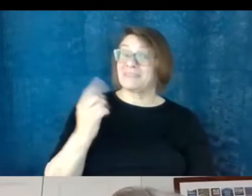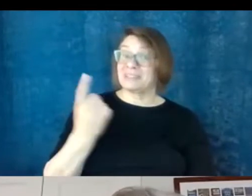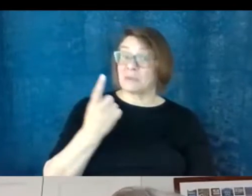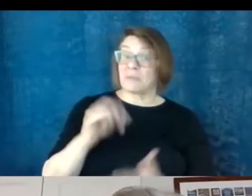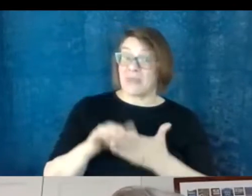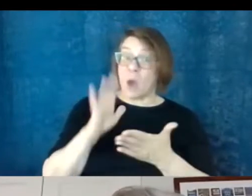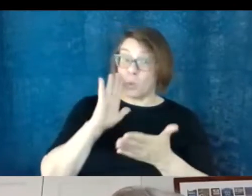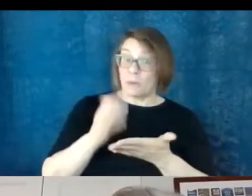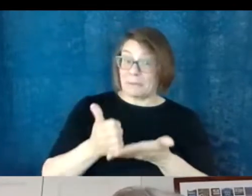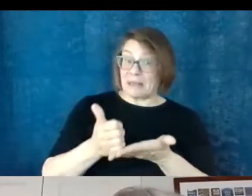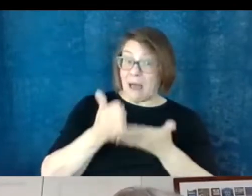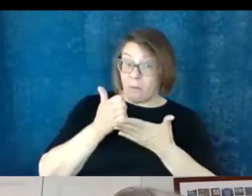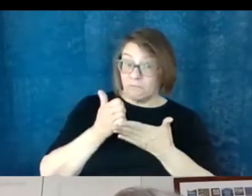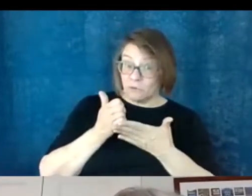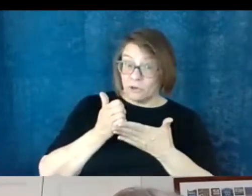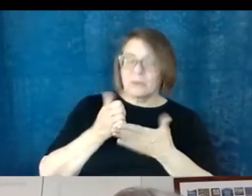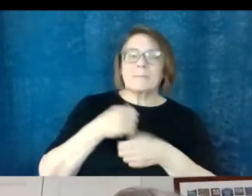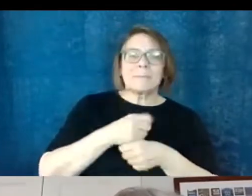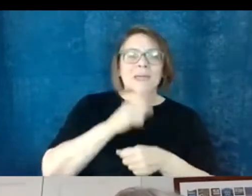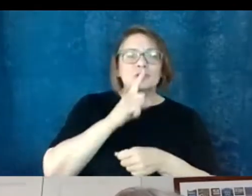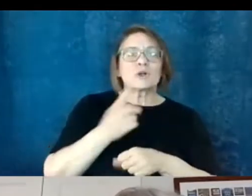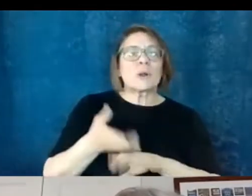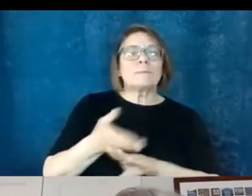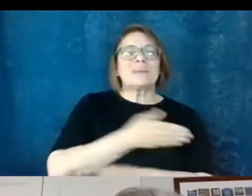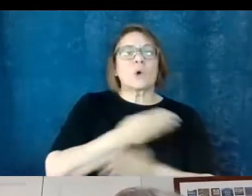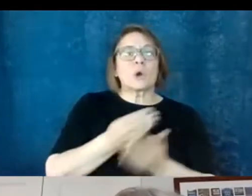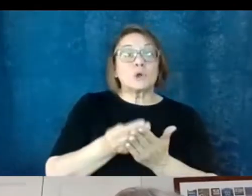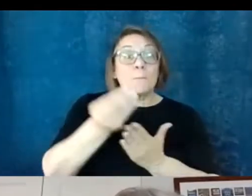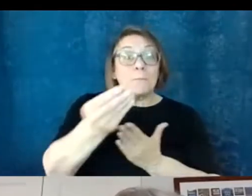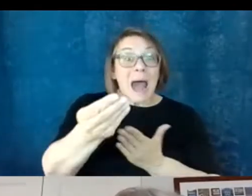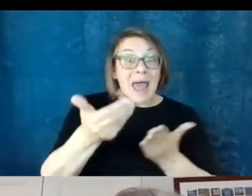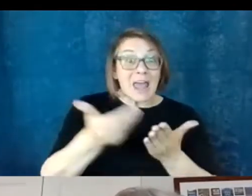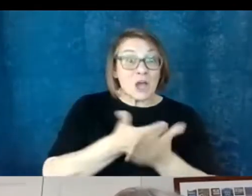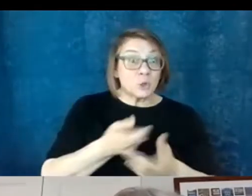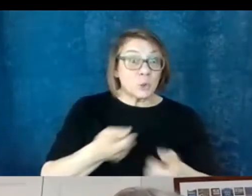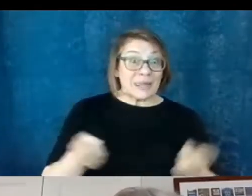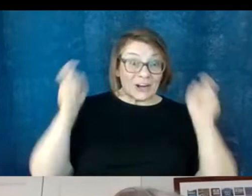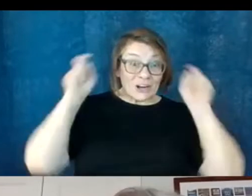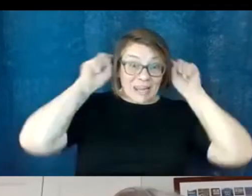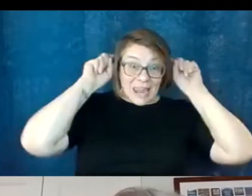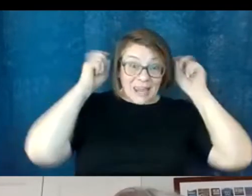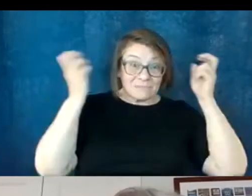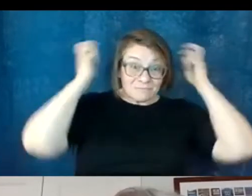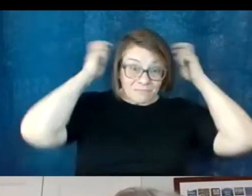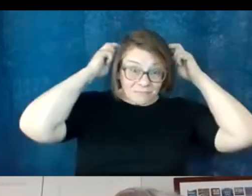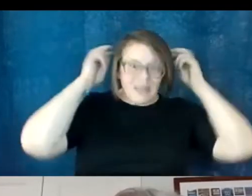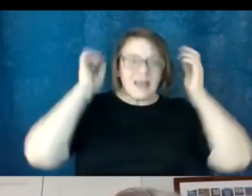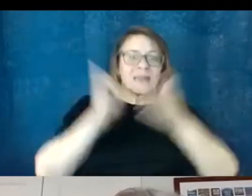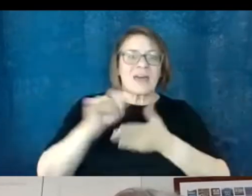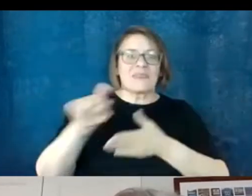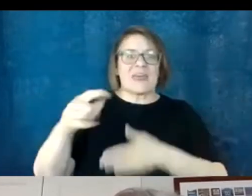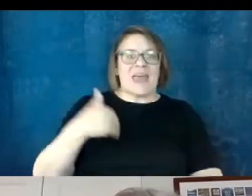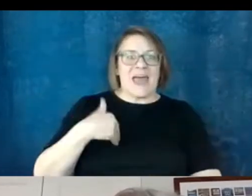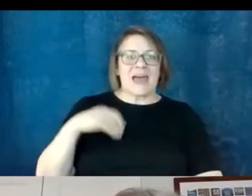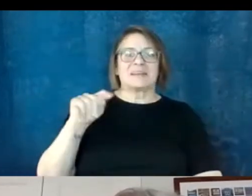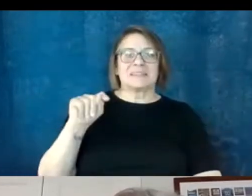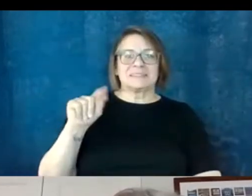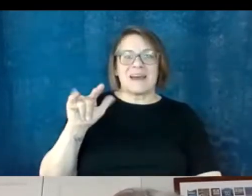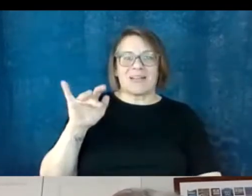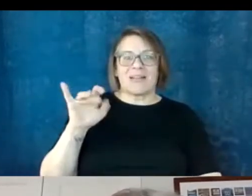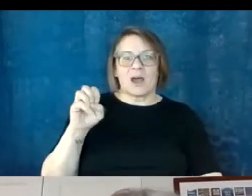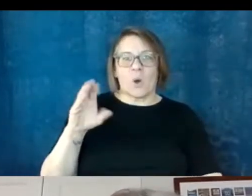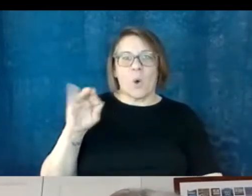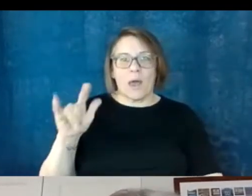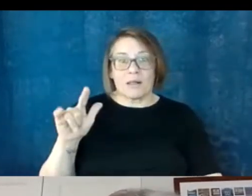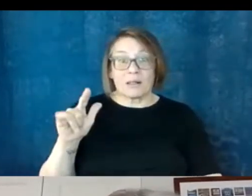be helpful for you, make sure before you buy new hearing devices that they actually have telecoil in them, because some newer